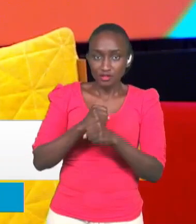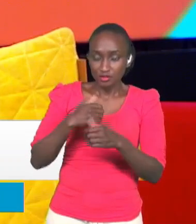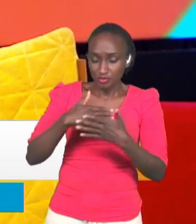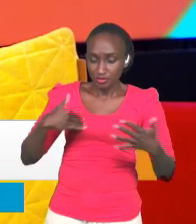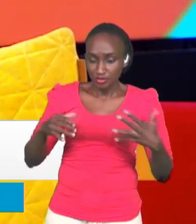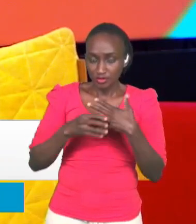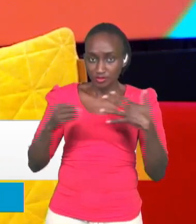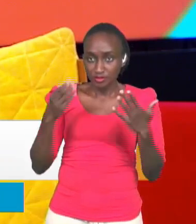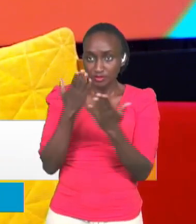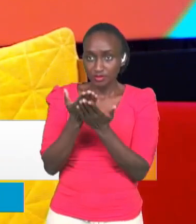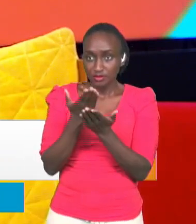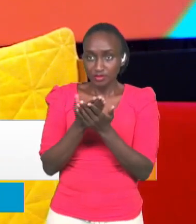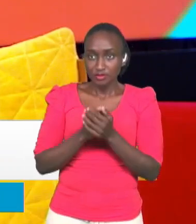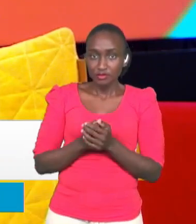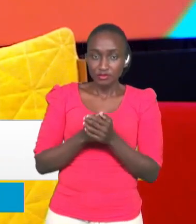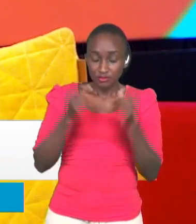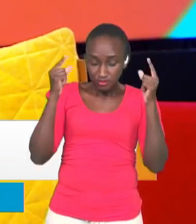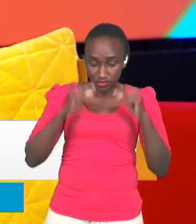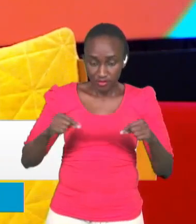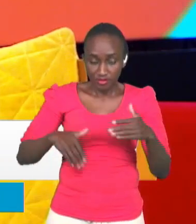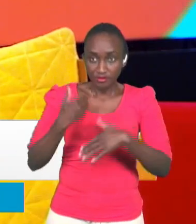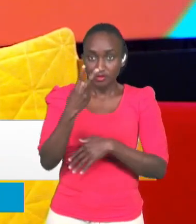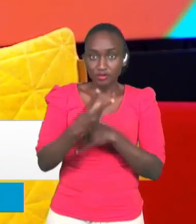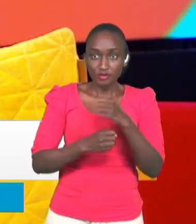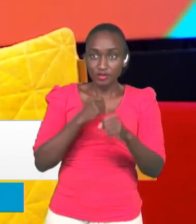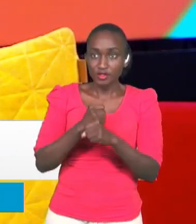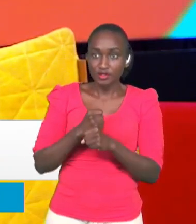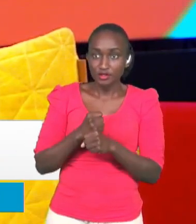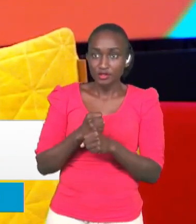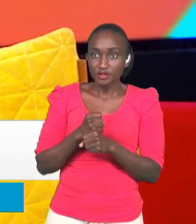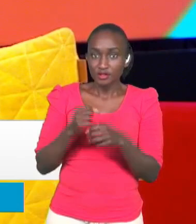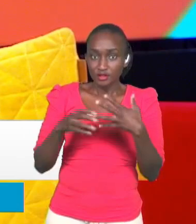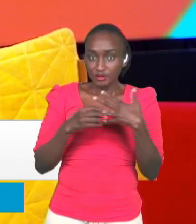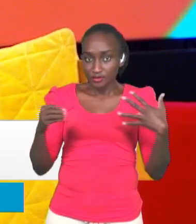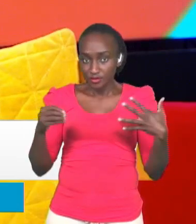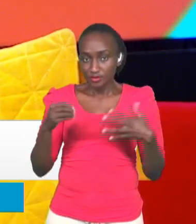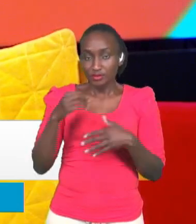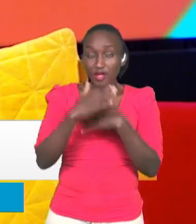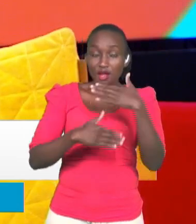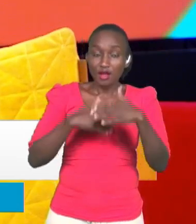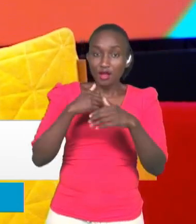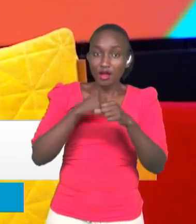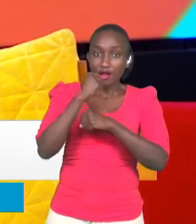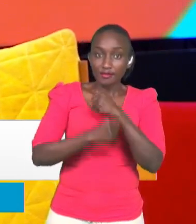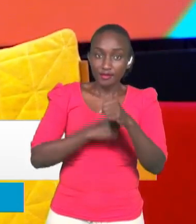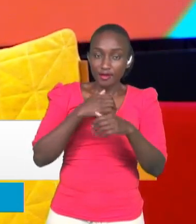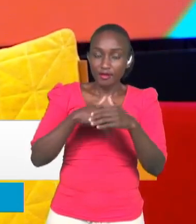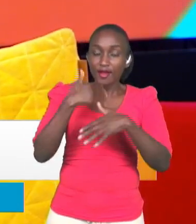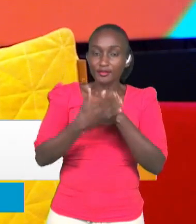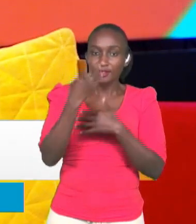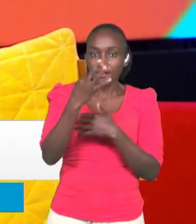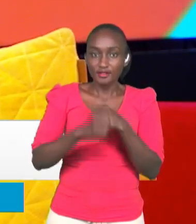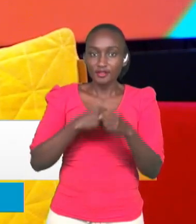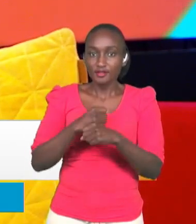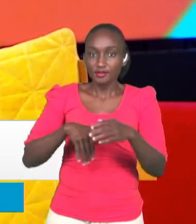a divorce can be filed. So you wed, and then after 2 years you want to divorce? No. 3 years after divorce can be filed. So all that coming to you